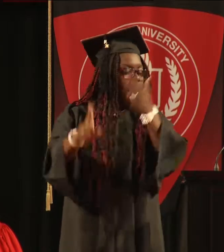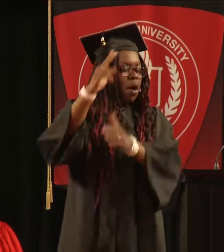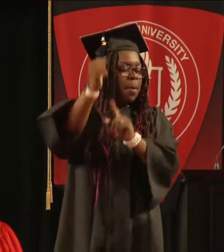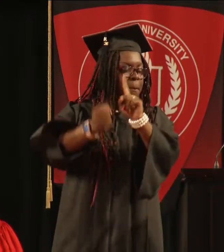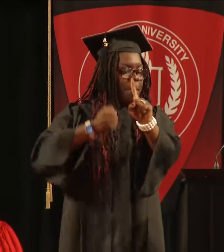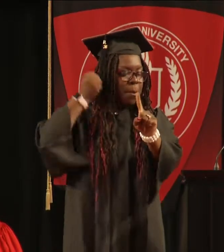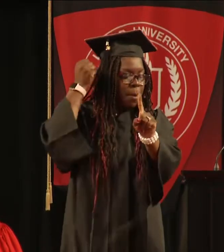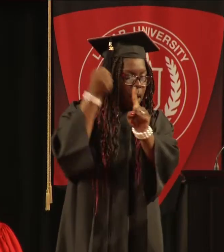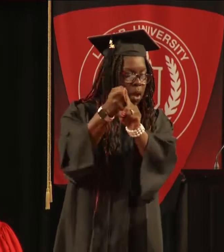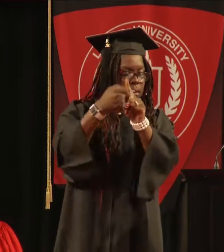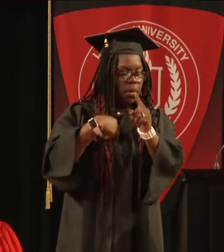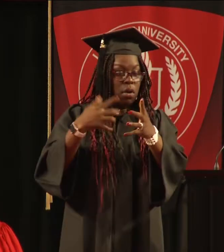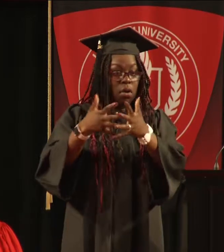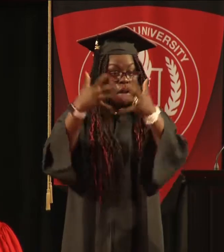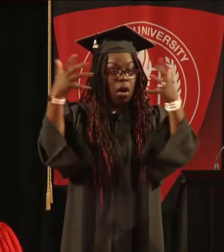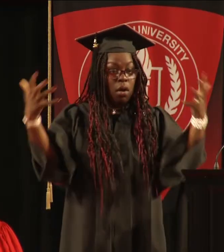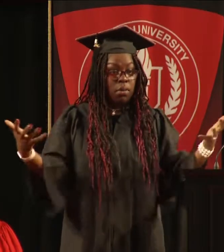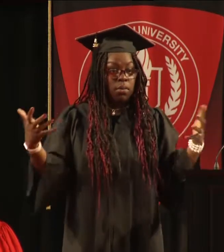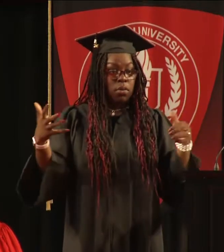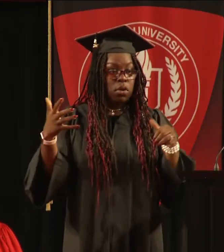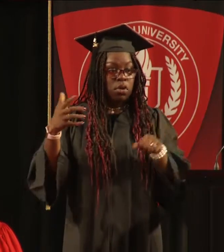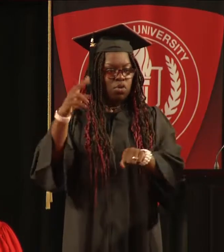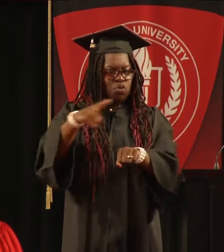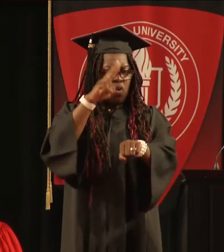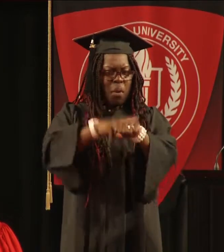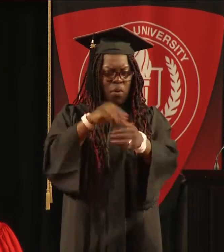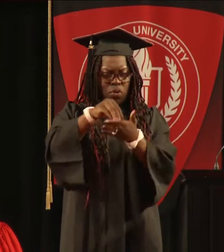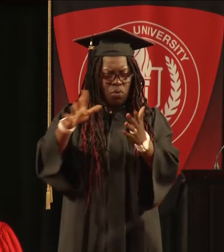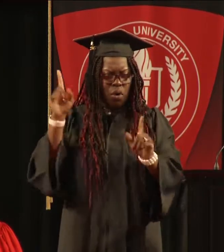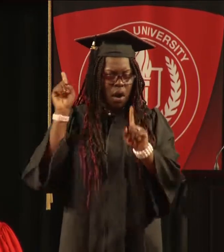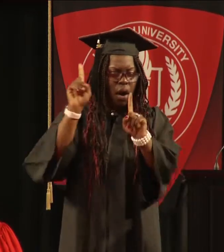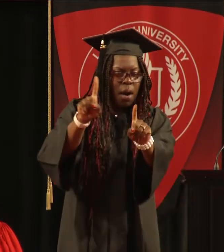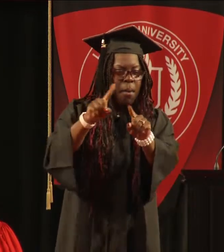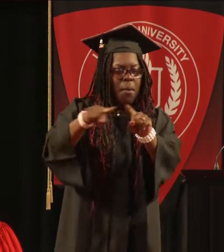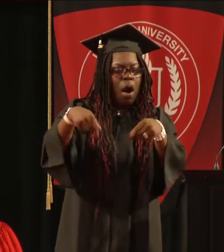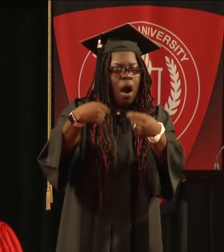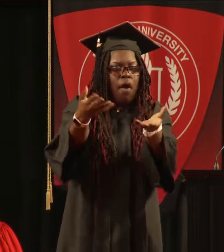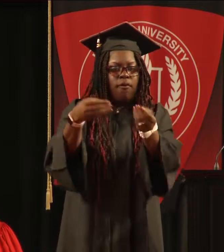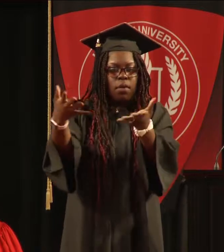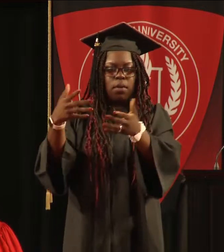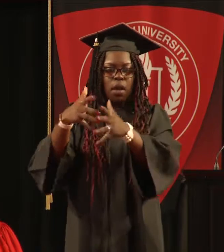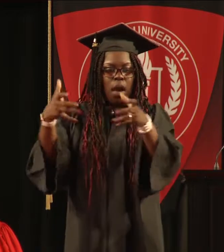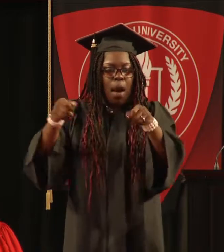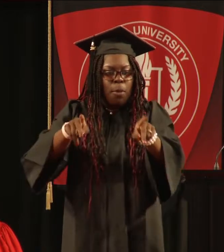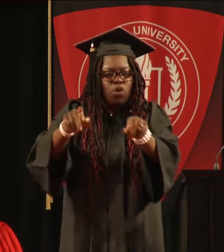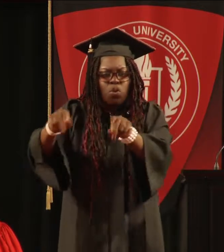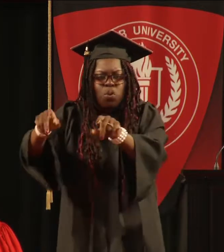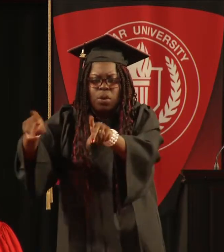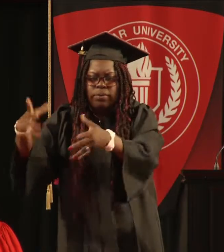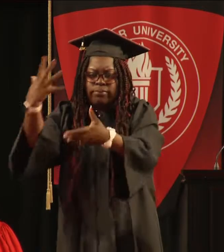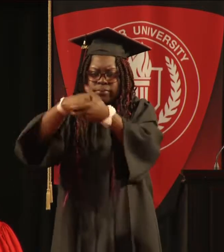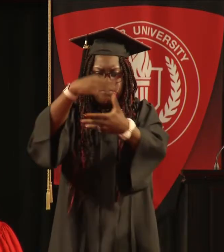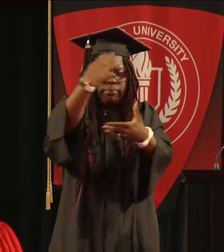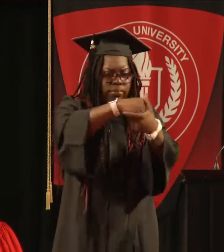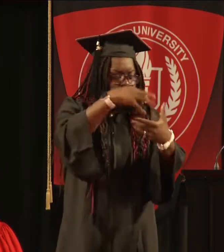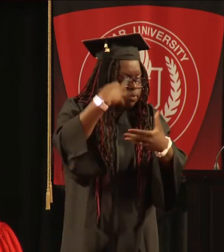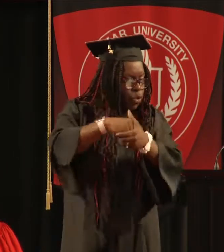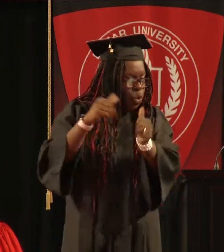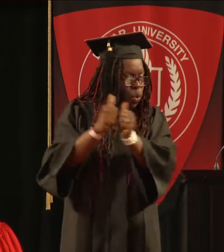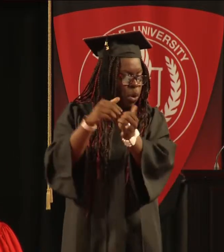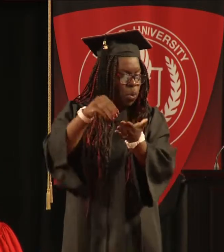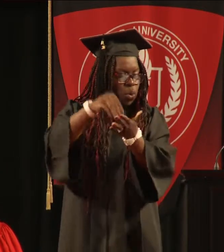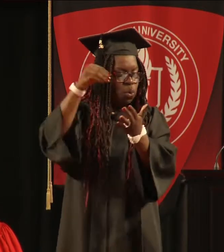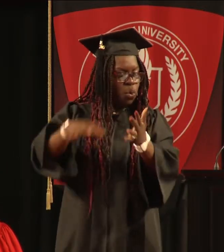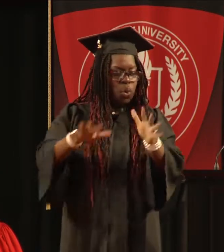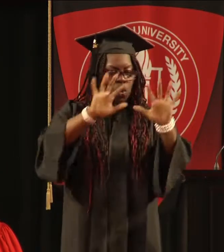ungrounded because Lamar has had a tremendous impact. Normally, it would to students, but there